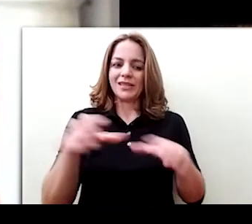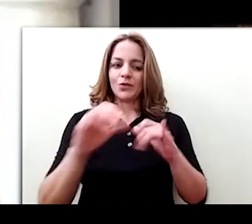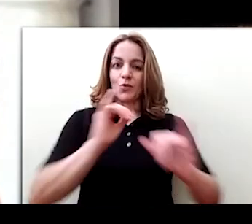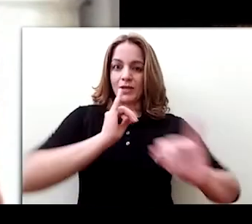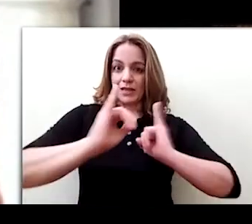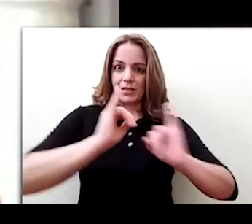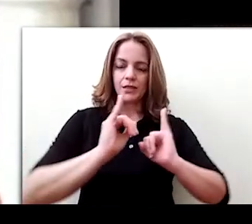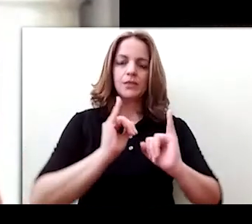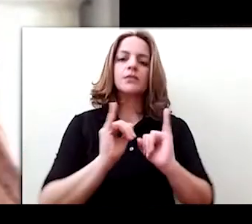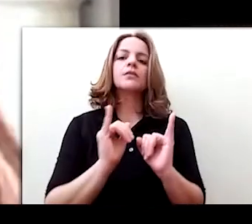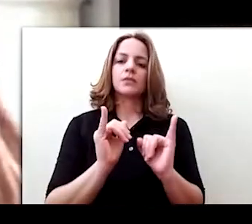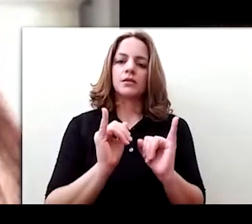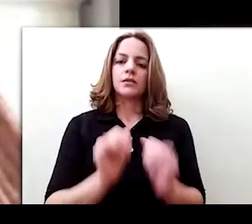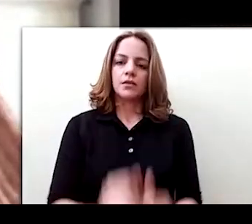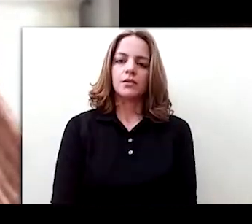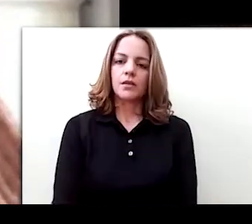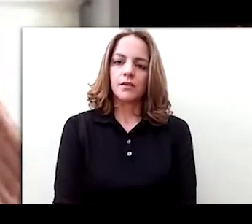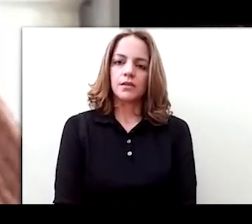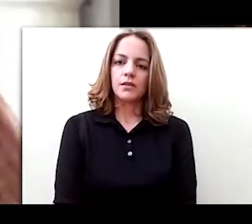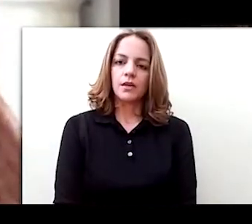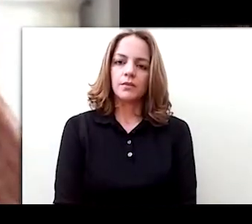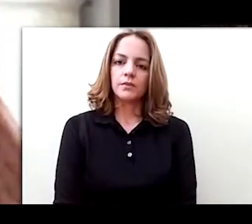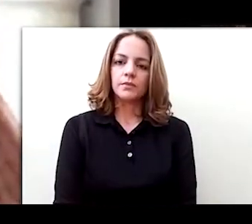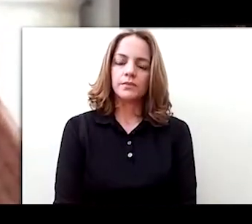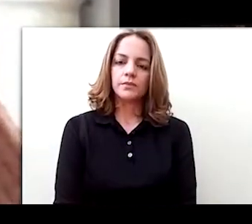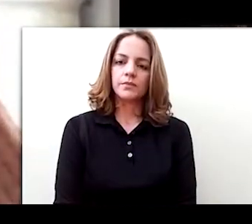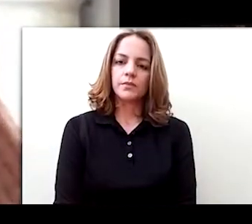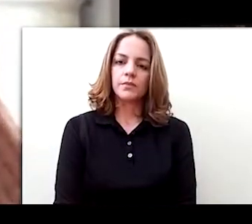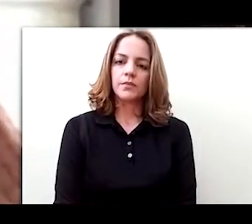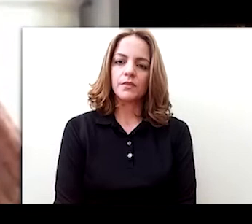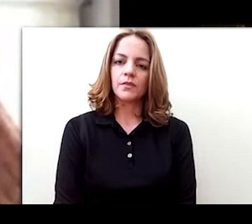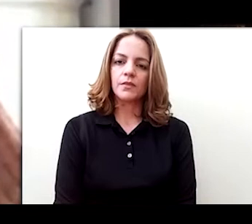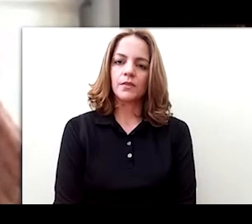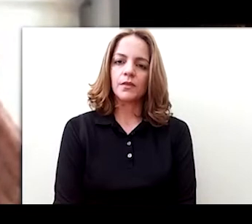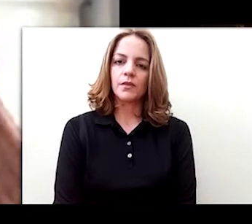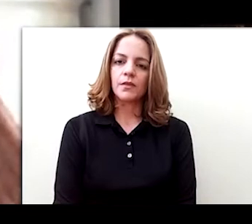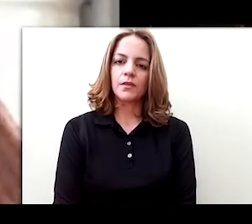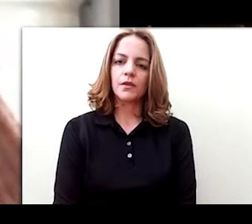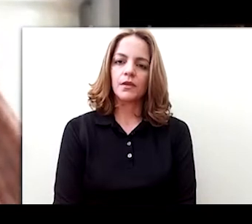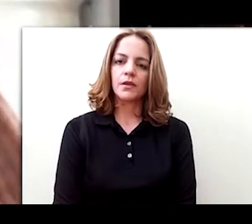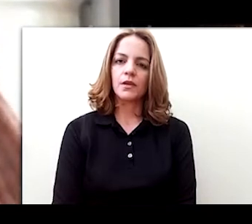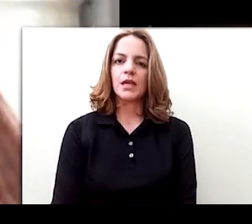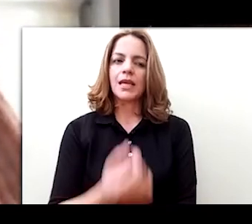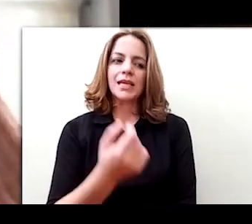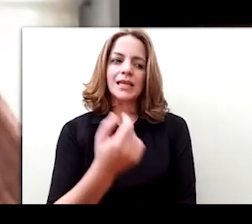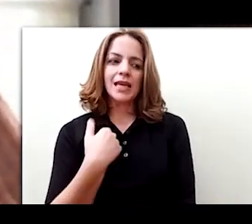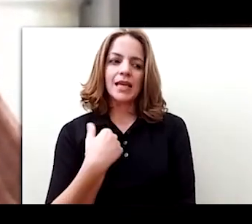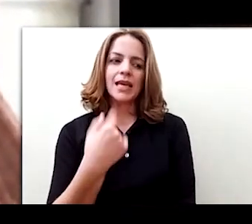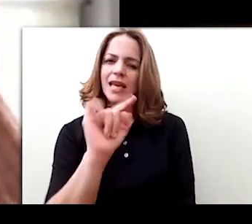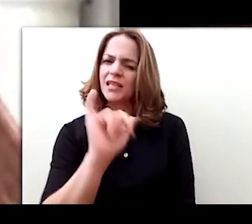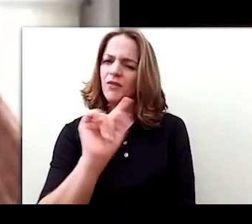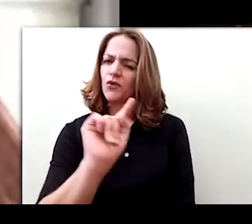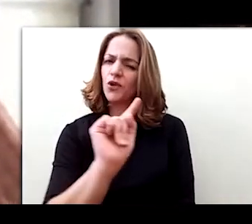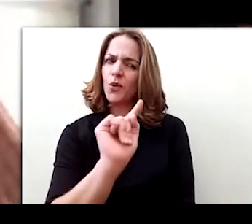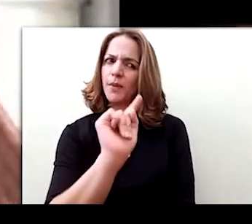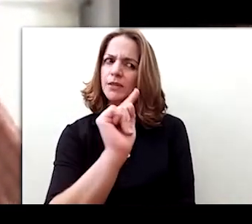was the kind of head of the program Soul, which was one of the first series that was aired,